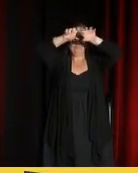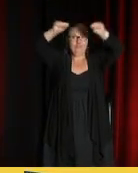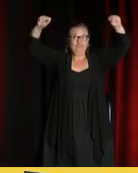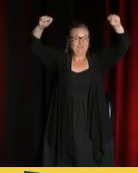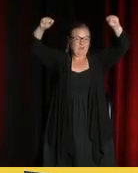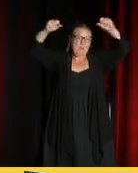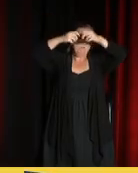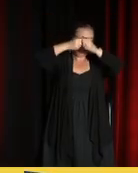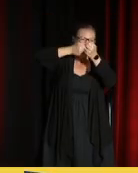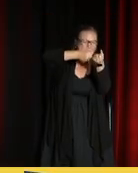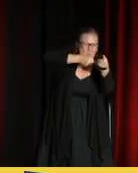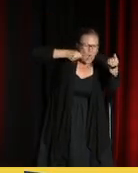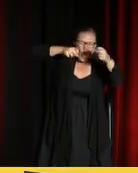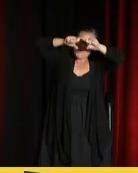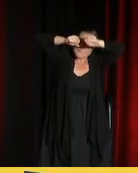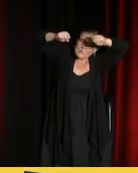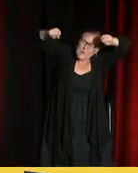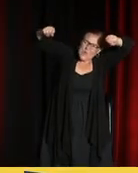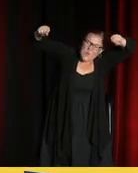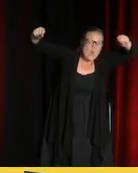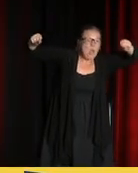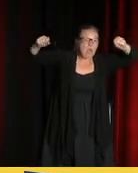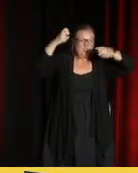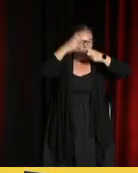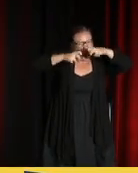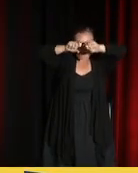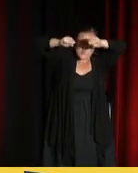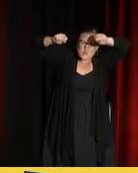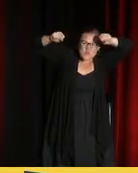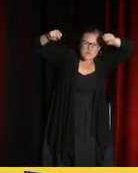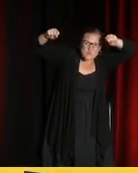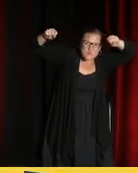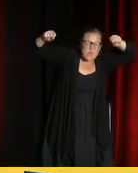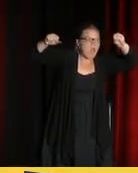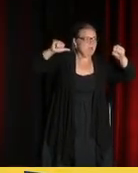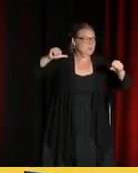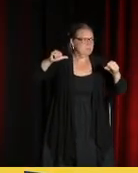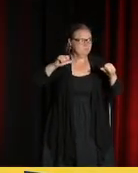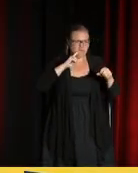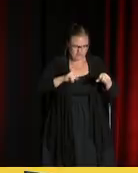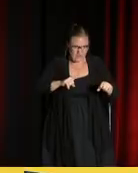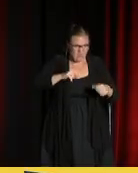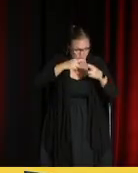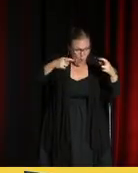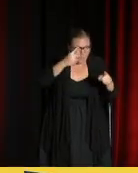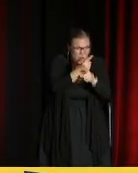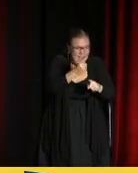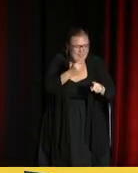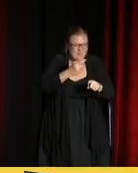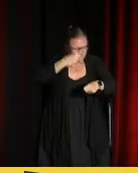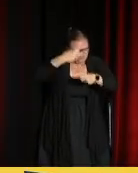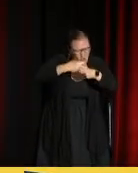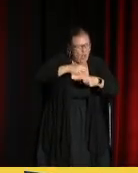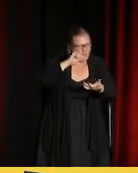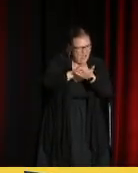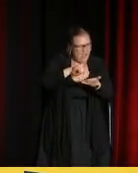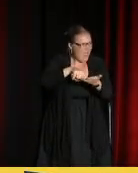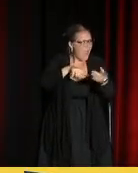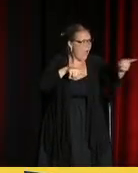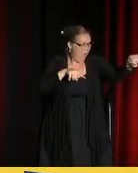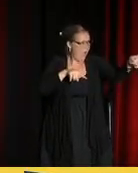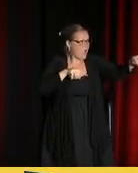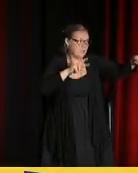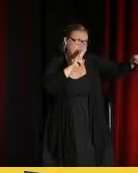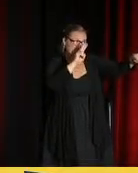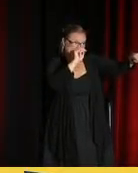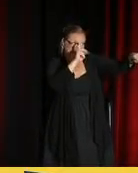on that piece of rope as hard as you can. Show everybody that is a solid piece of rope. Good. Nick, you pulling? You've got the